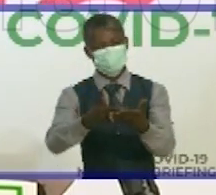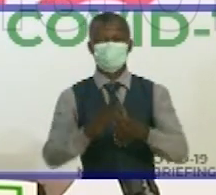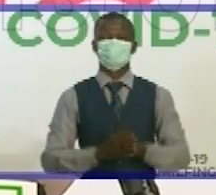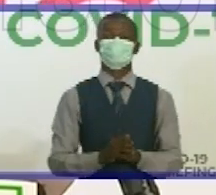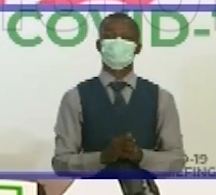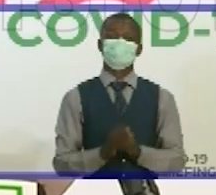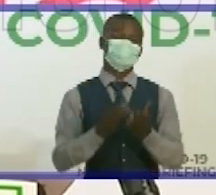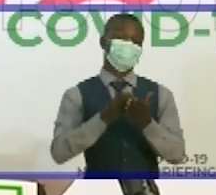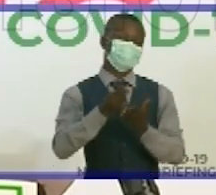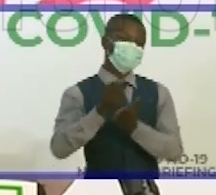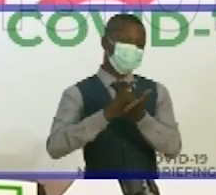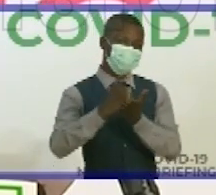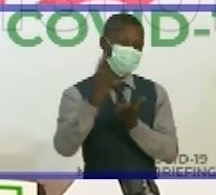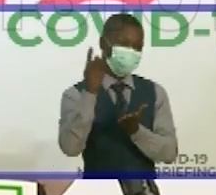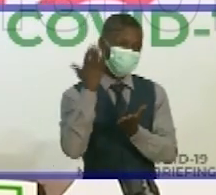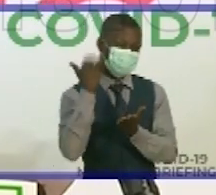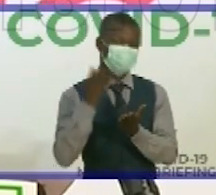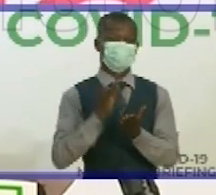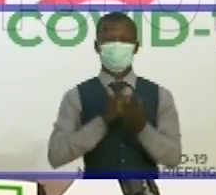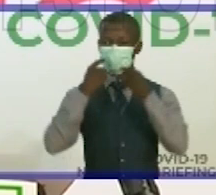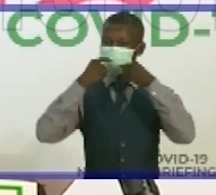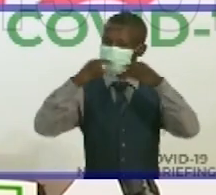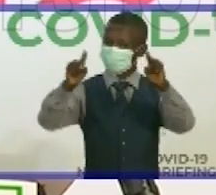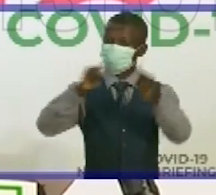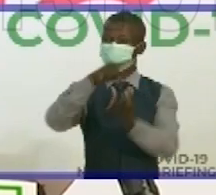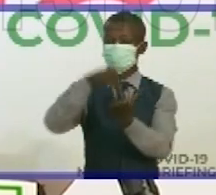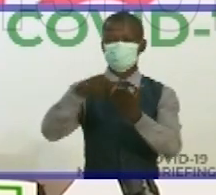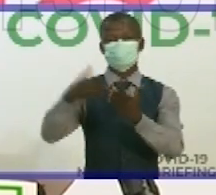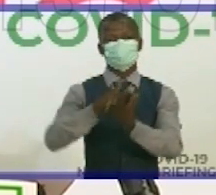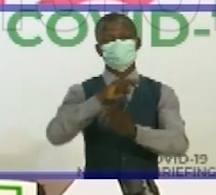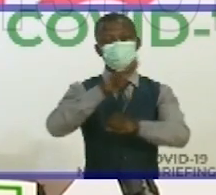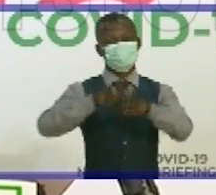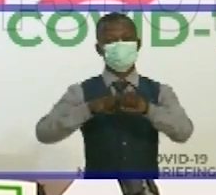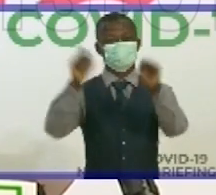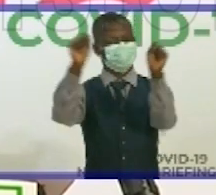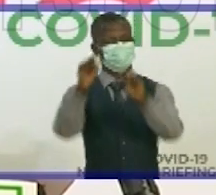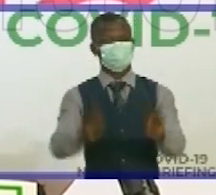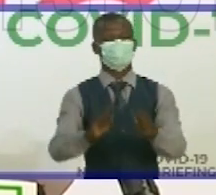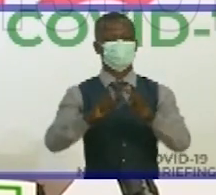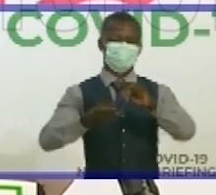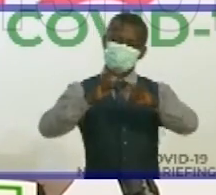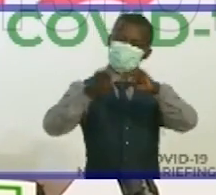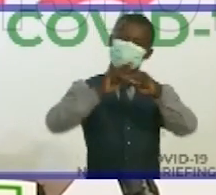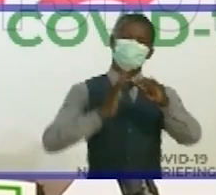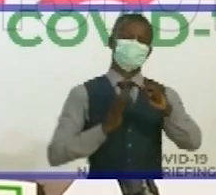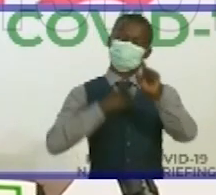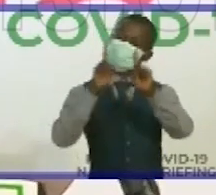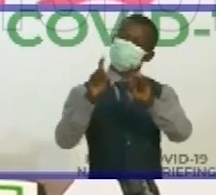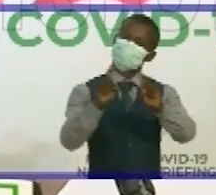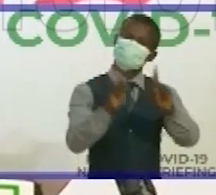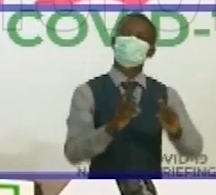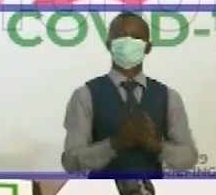A few weeks ago, I announced this national strategy to scale up our testing, and we really adopted a